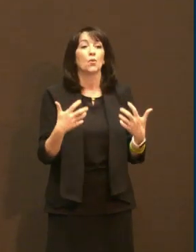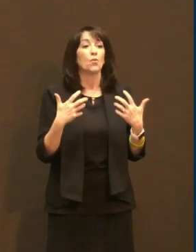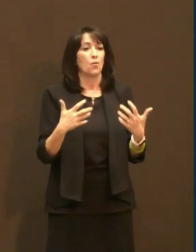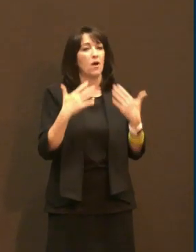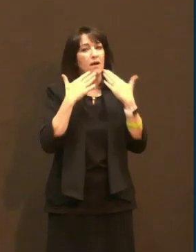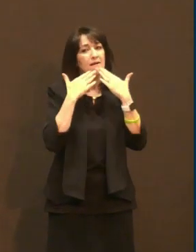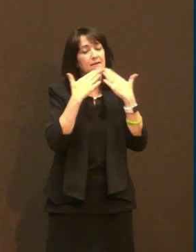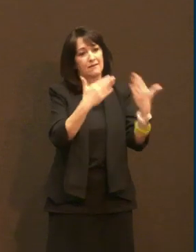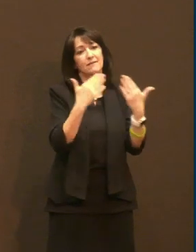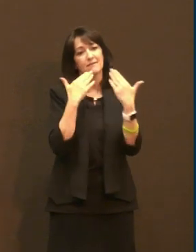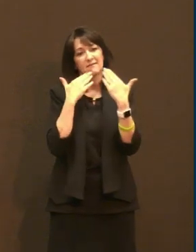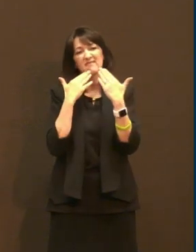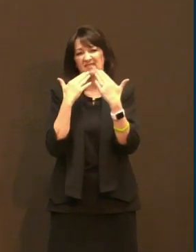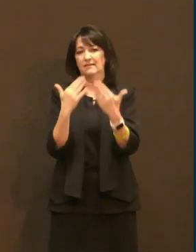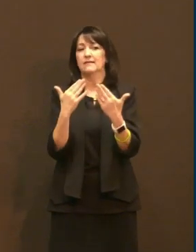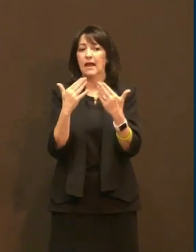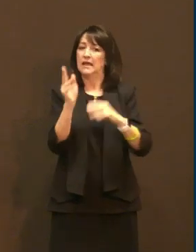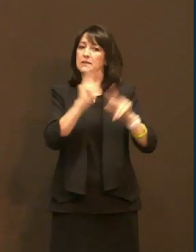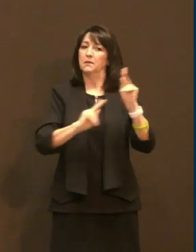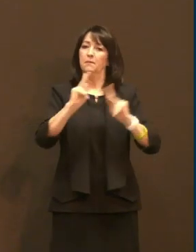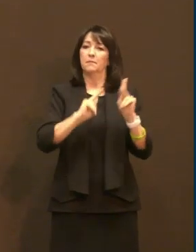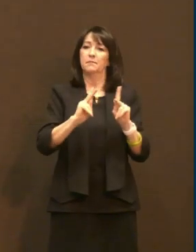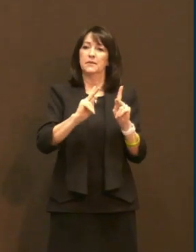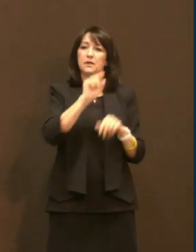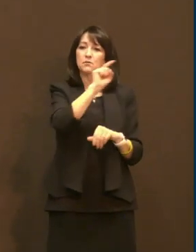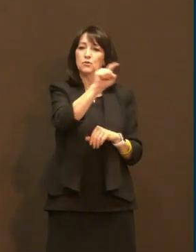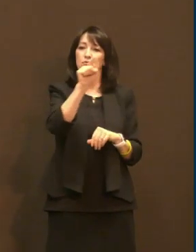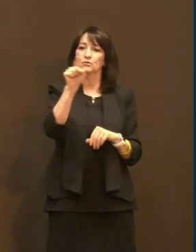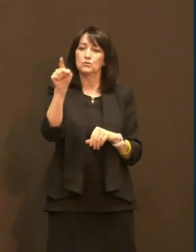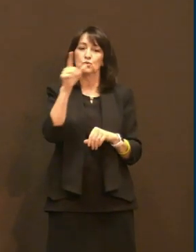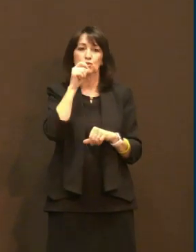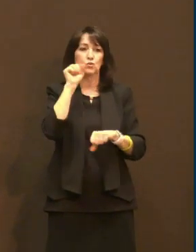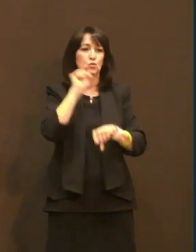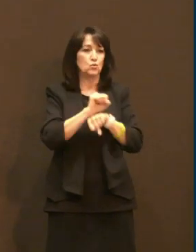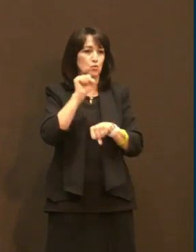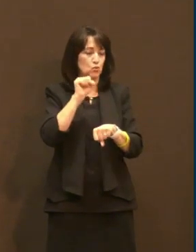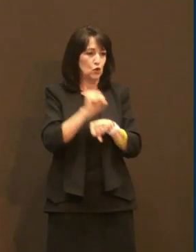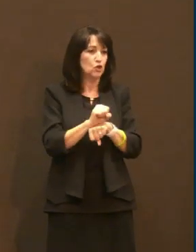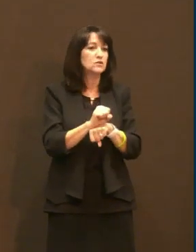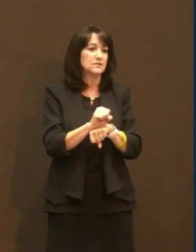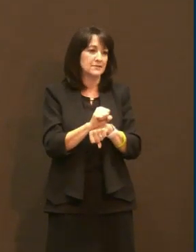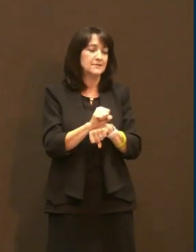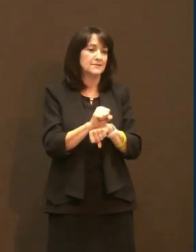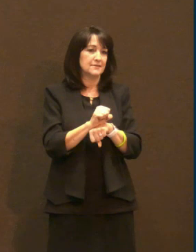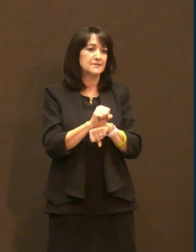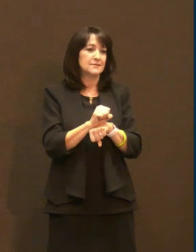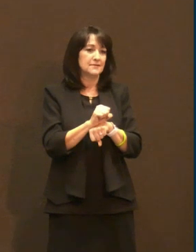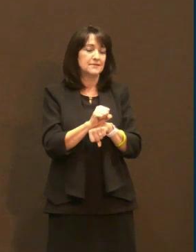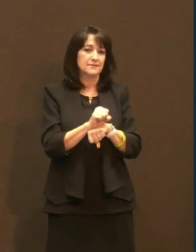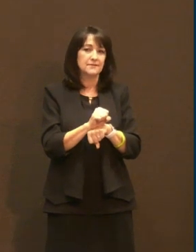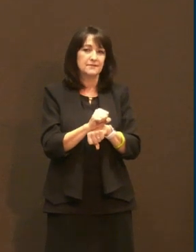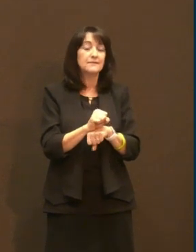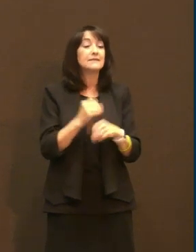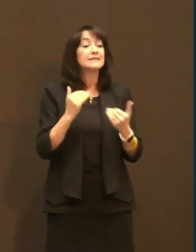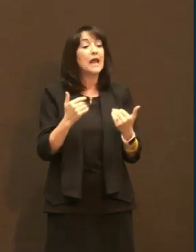got asking business operations and towns and municipalities and everybody to show your thanks